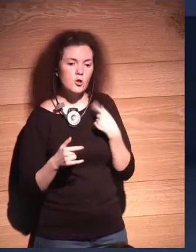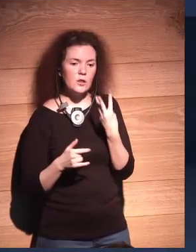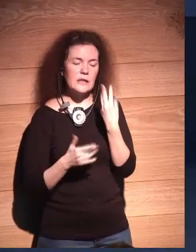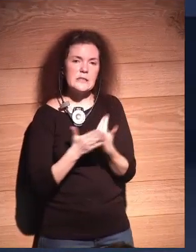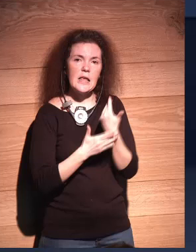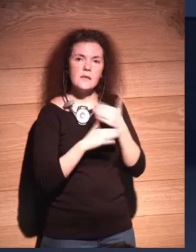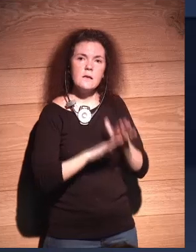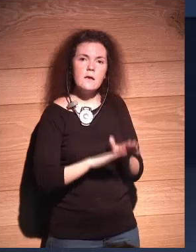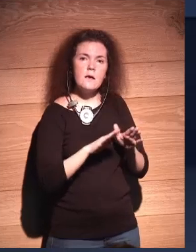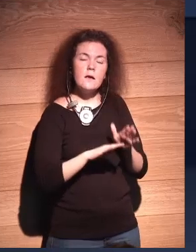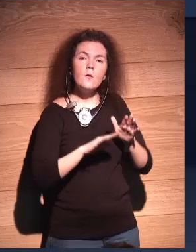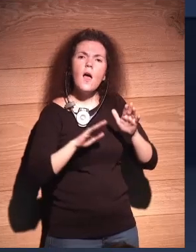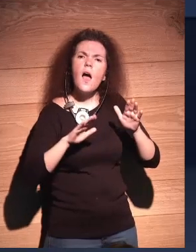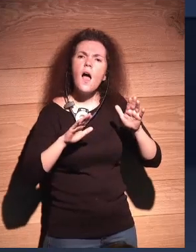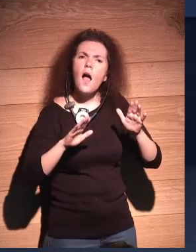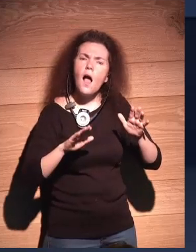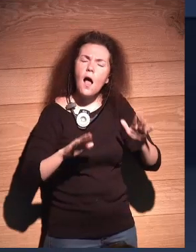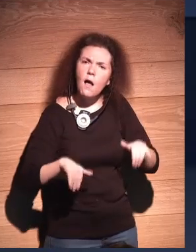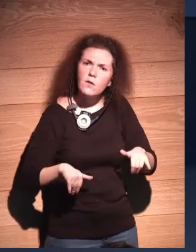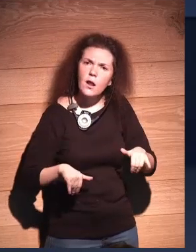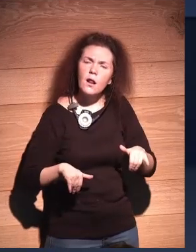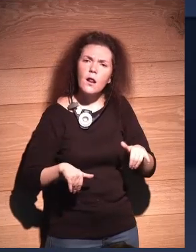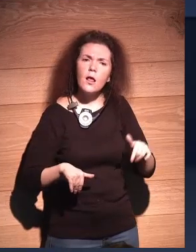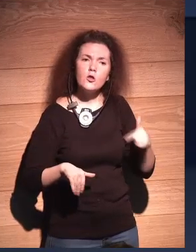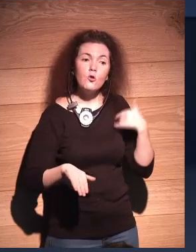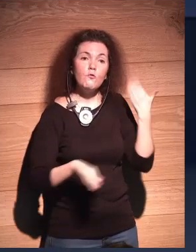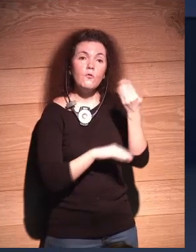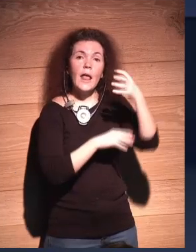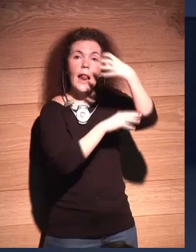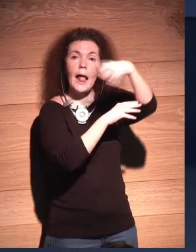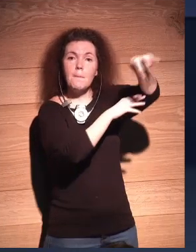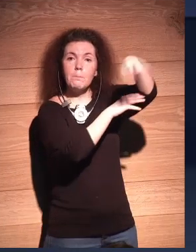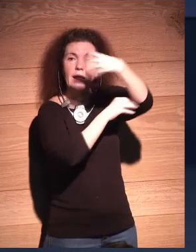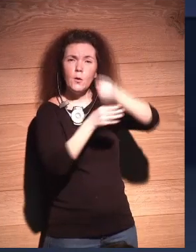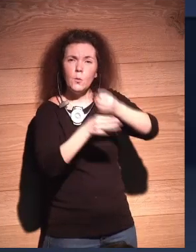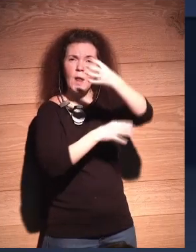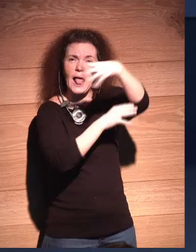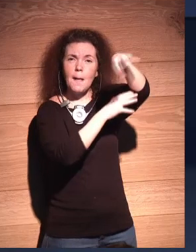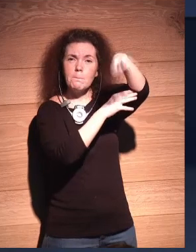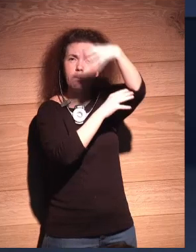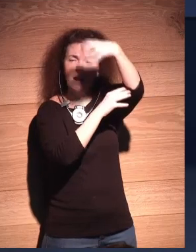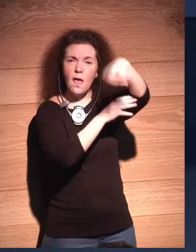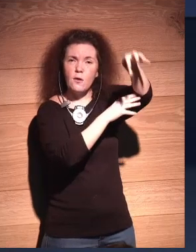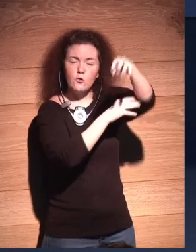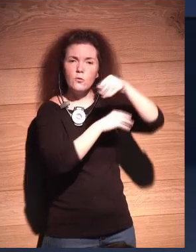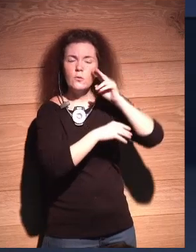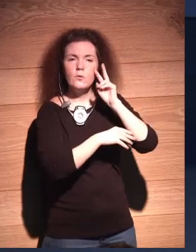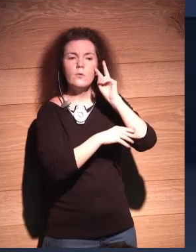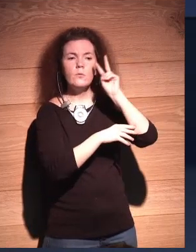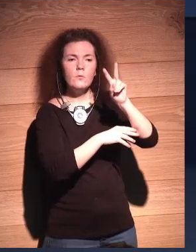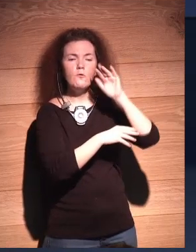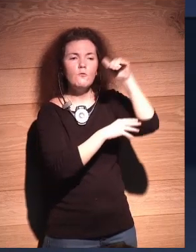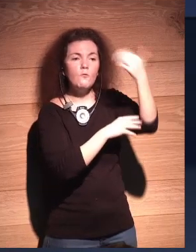I went up to the bell tower of this church, and I looked out, and in the middle of